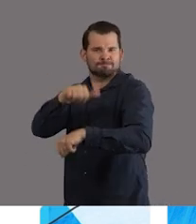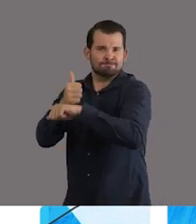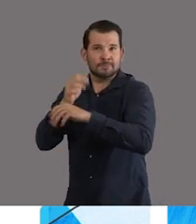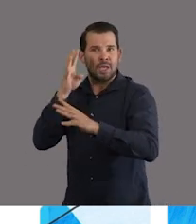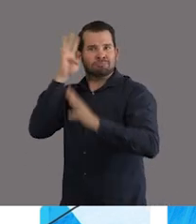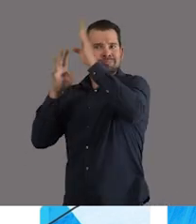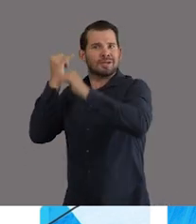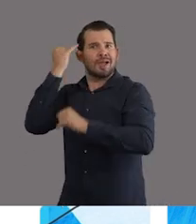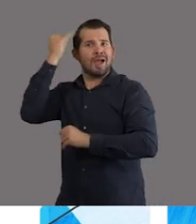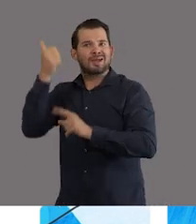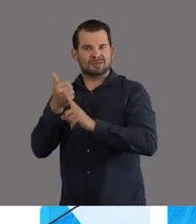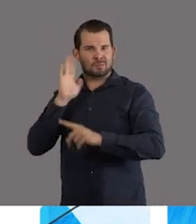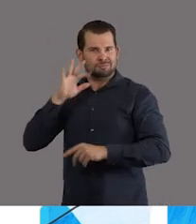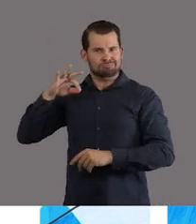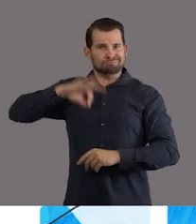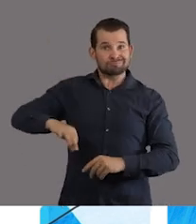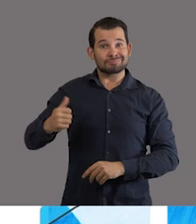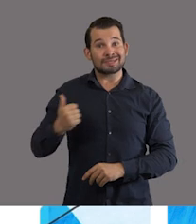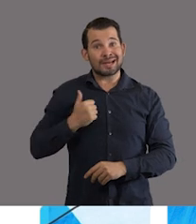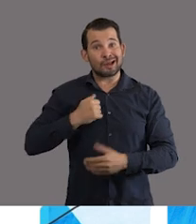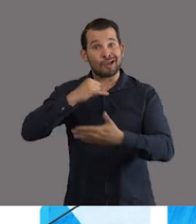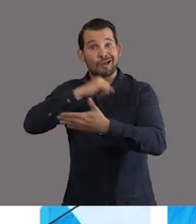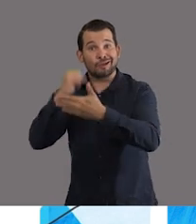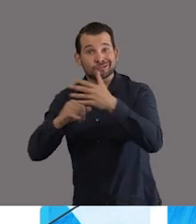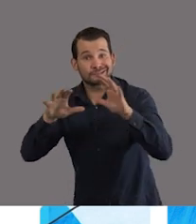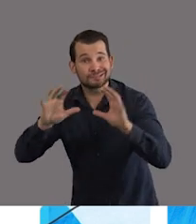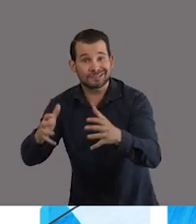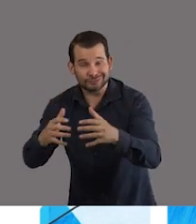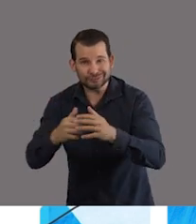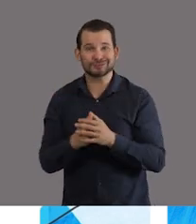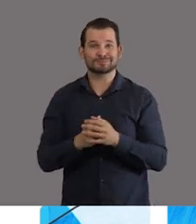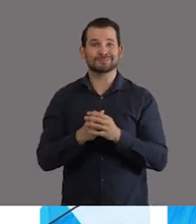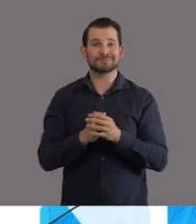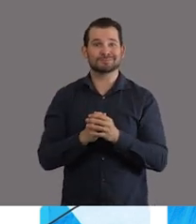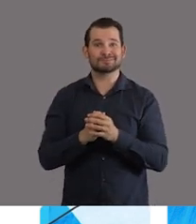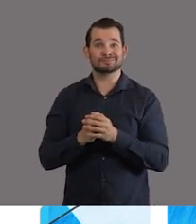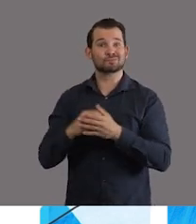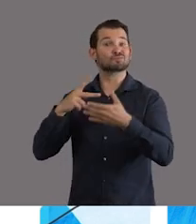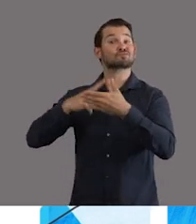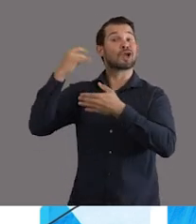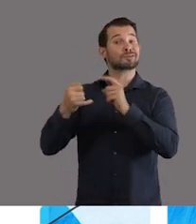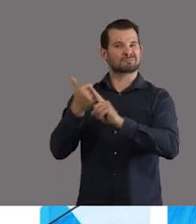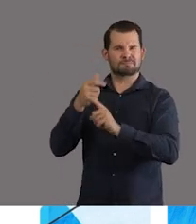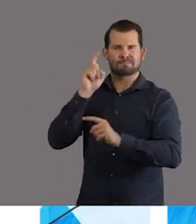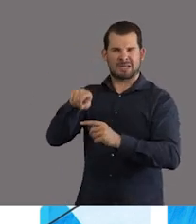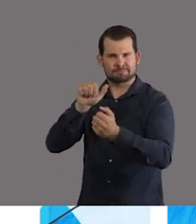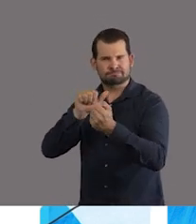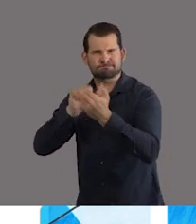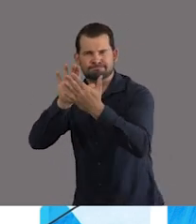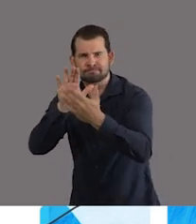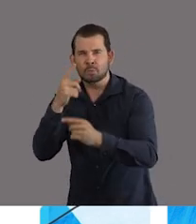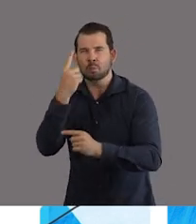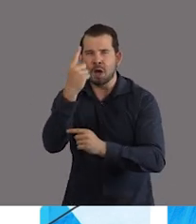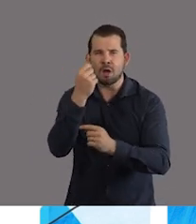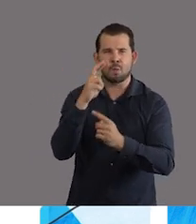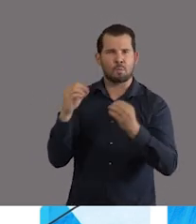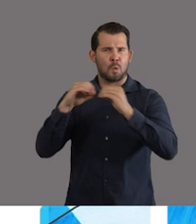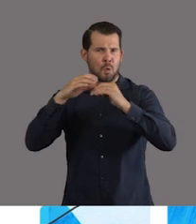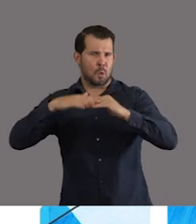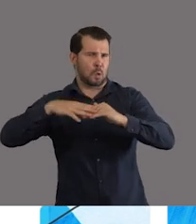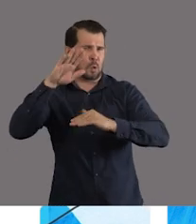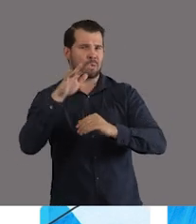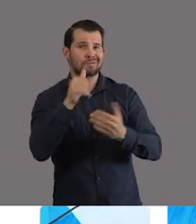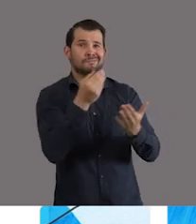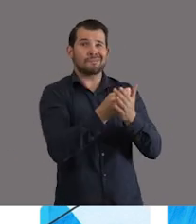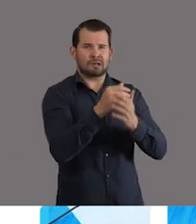sector. Projects must address one or more of the fund's nine key strategic areas. While the Cultivate